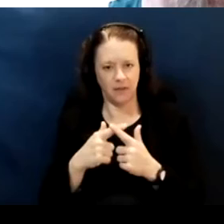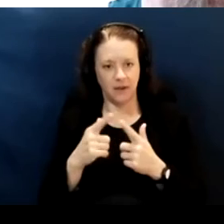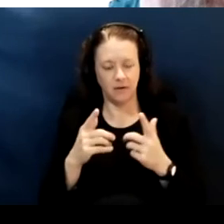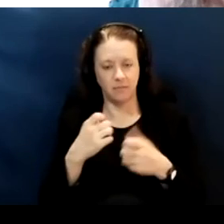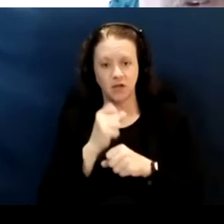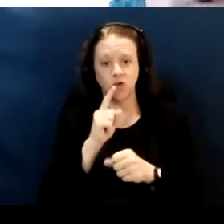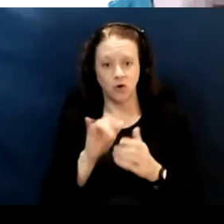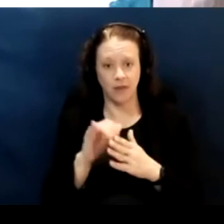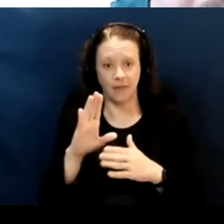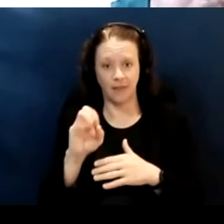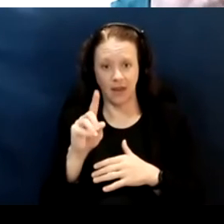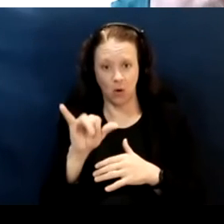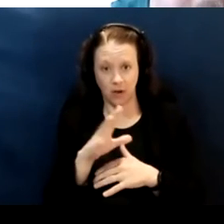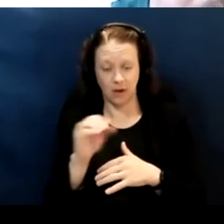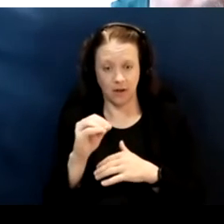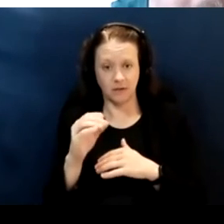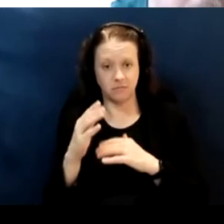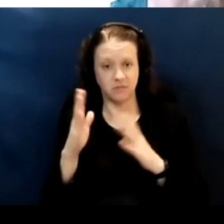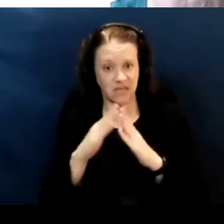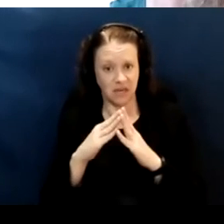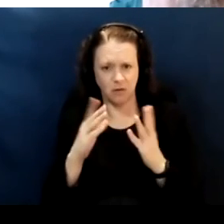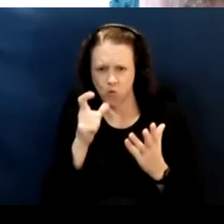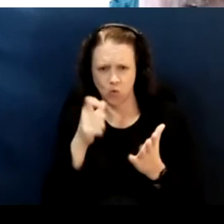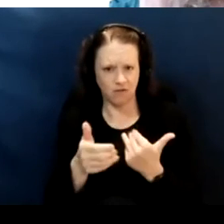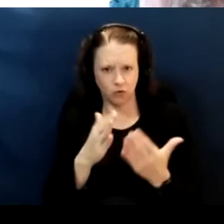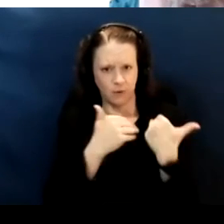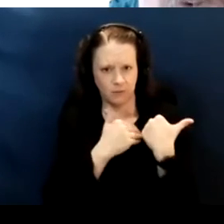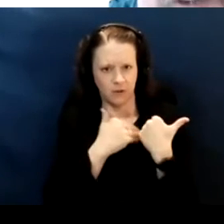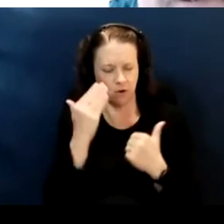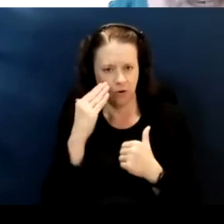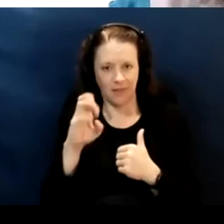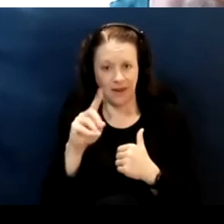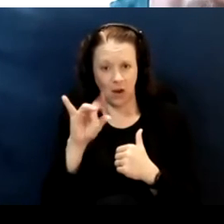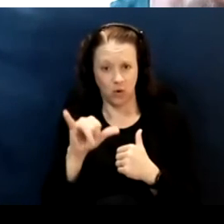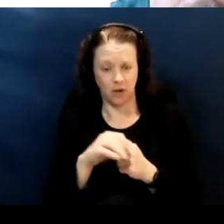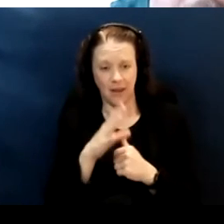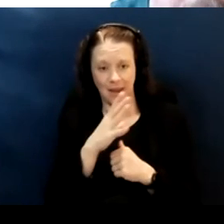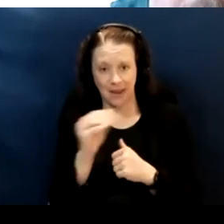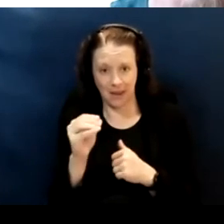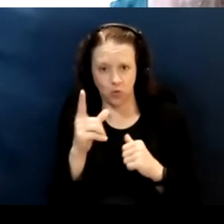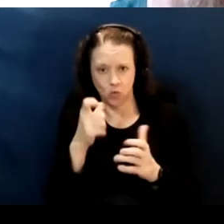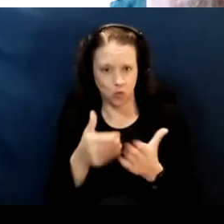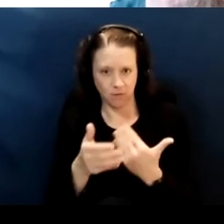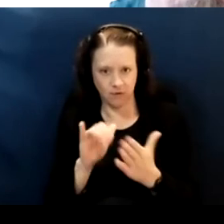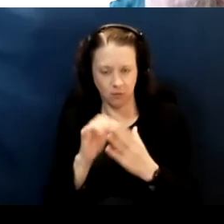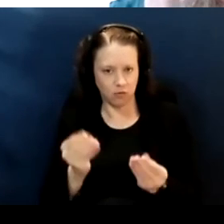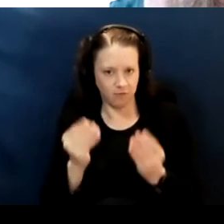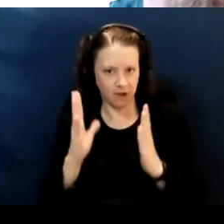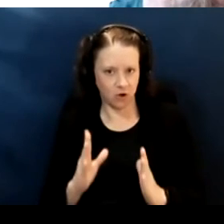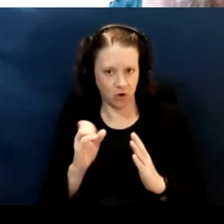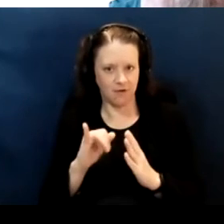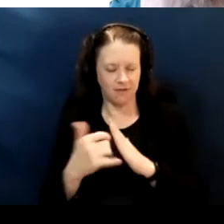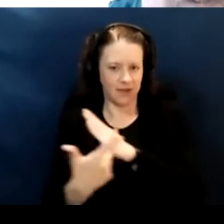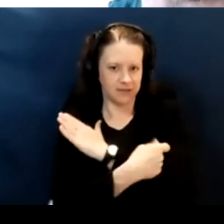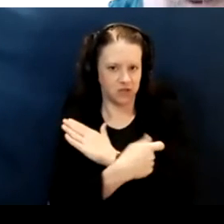and the city or whoever the responsible party was, all actually the county and whoever the provider of the